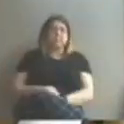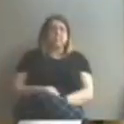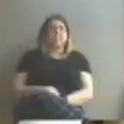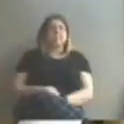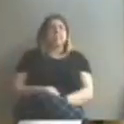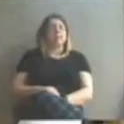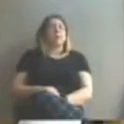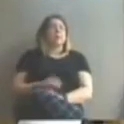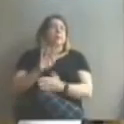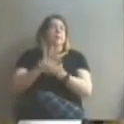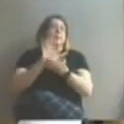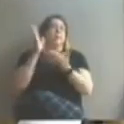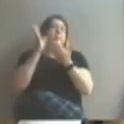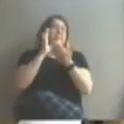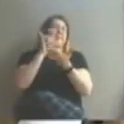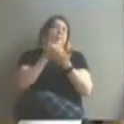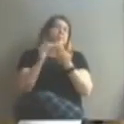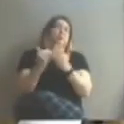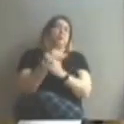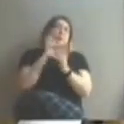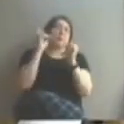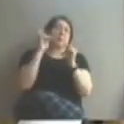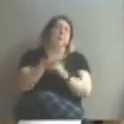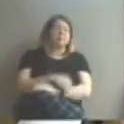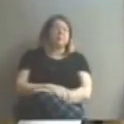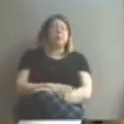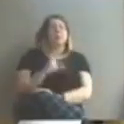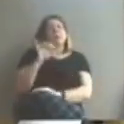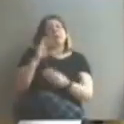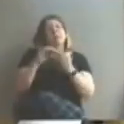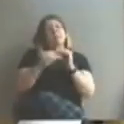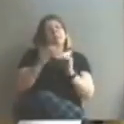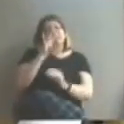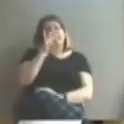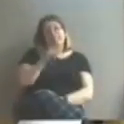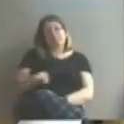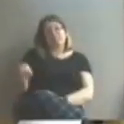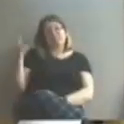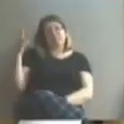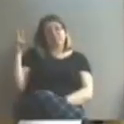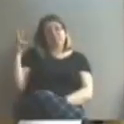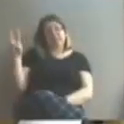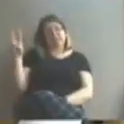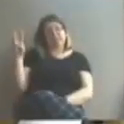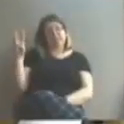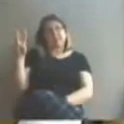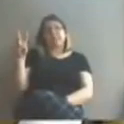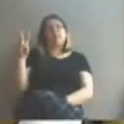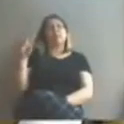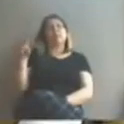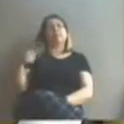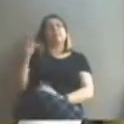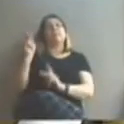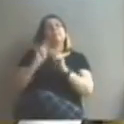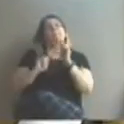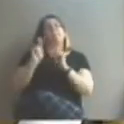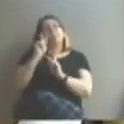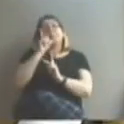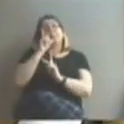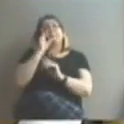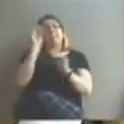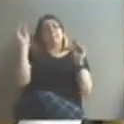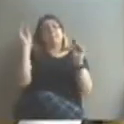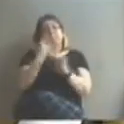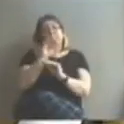title. That is. So those numbers 7 through 16 are simply the people who are being